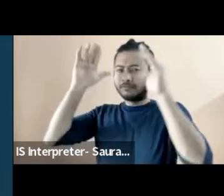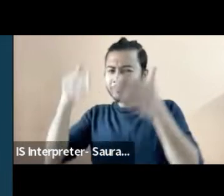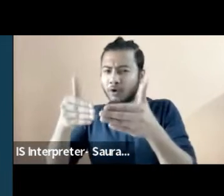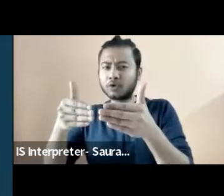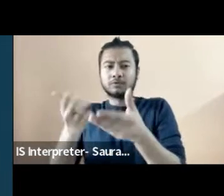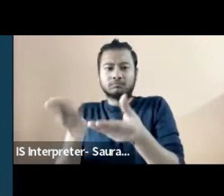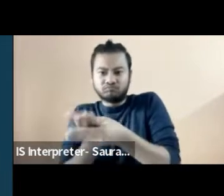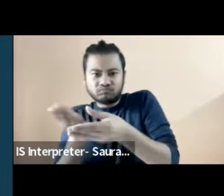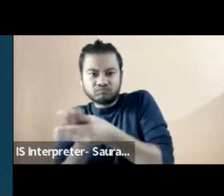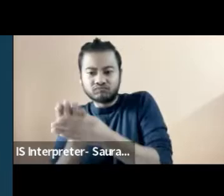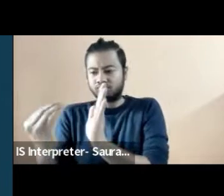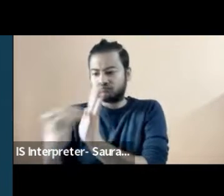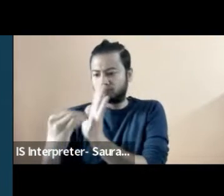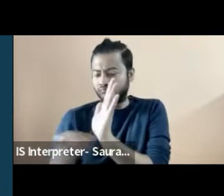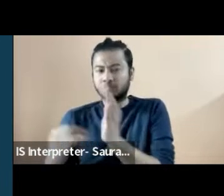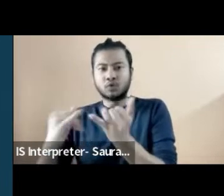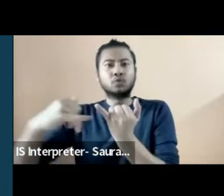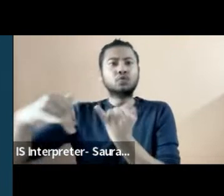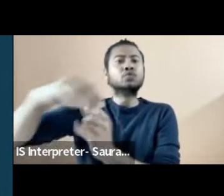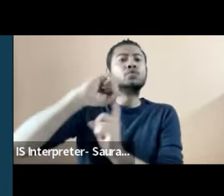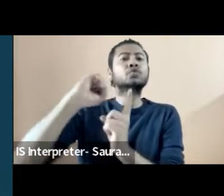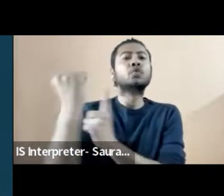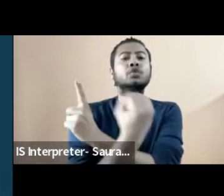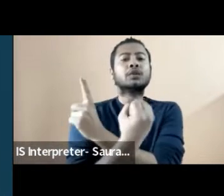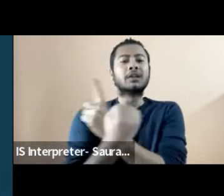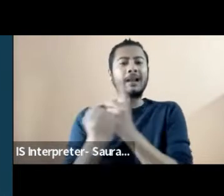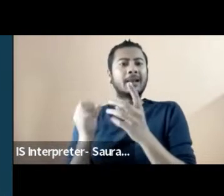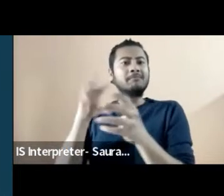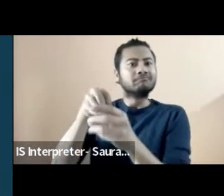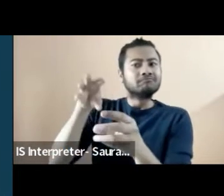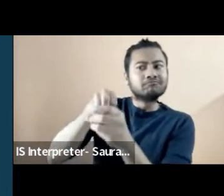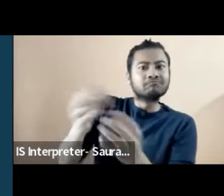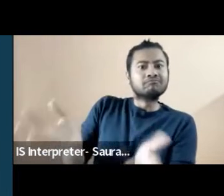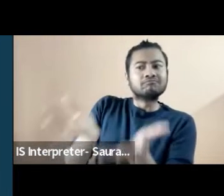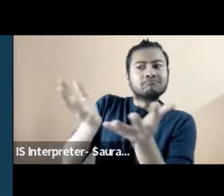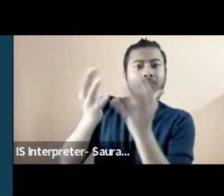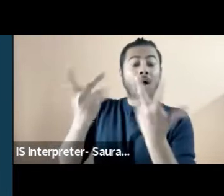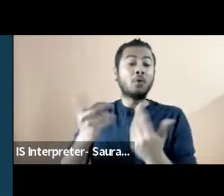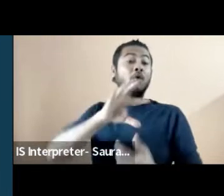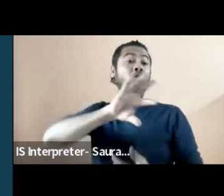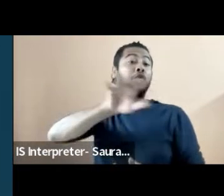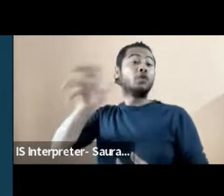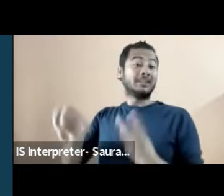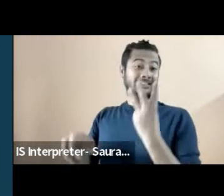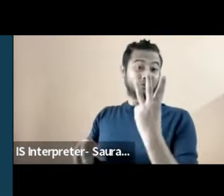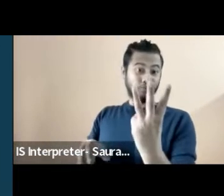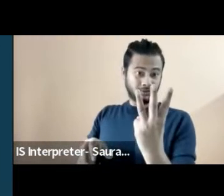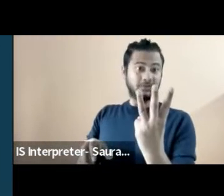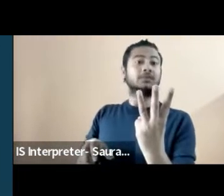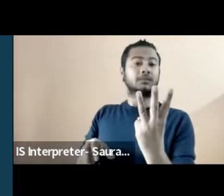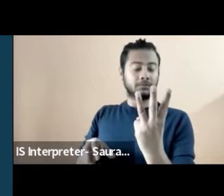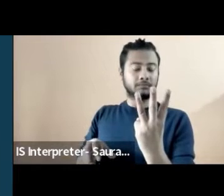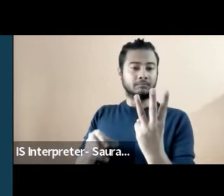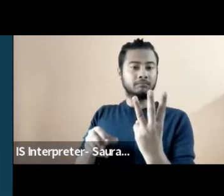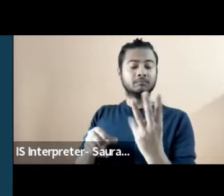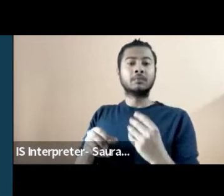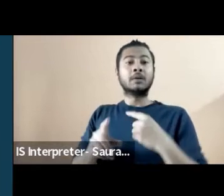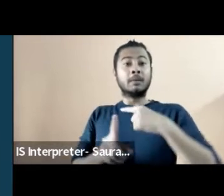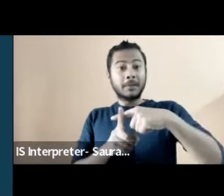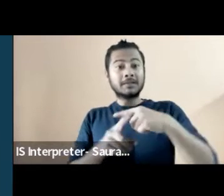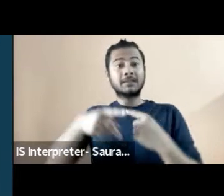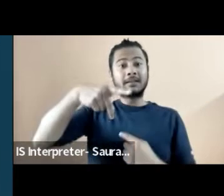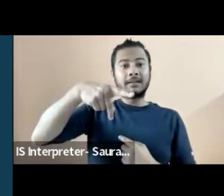health across 3 countries at present. And then we are also planning peer-reviewed journal